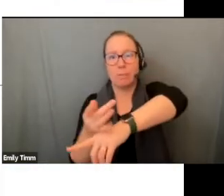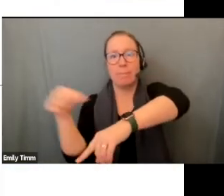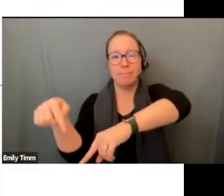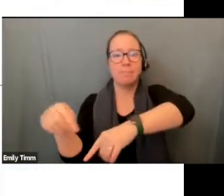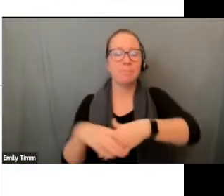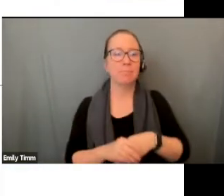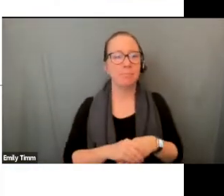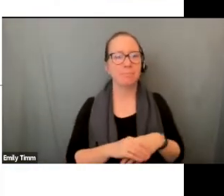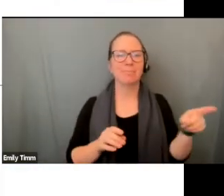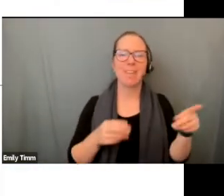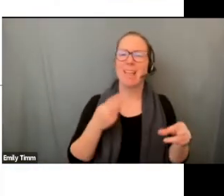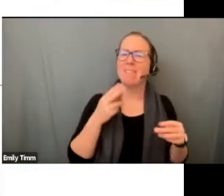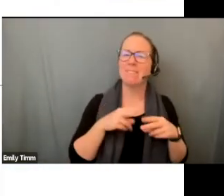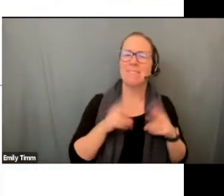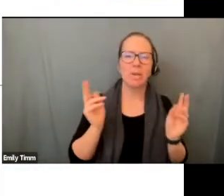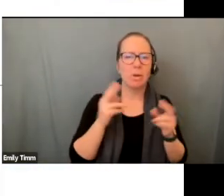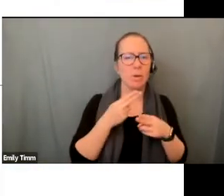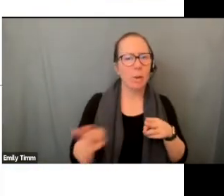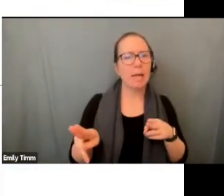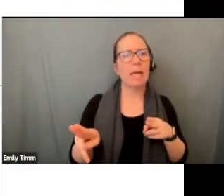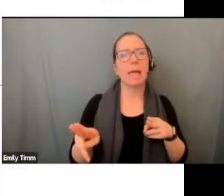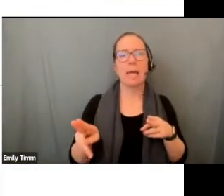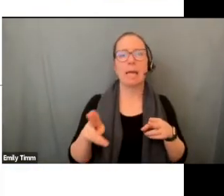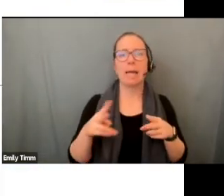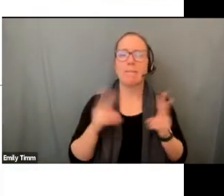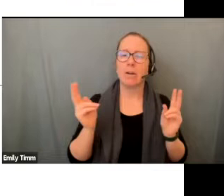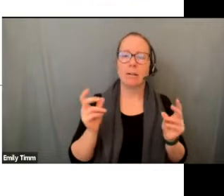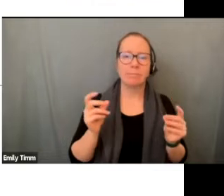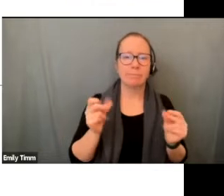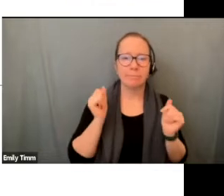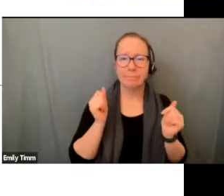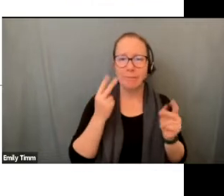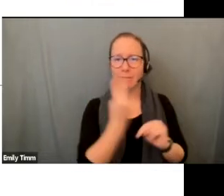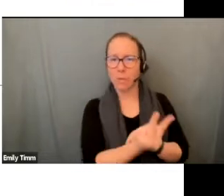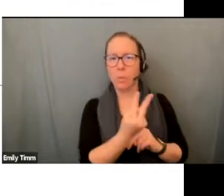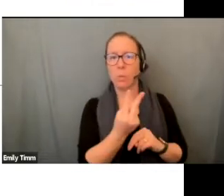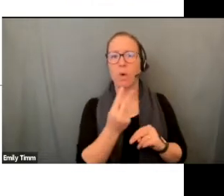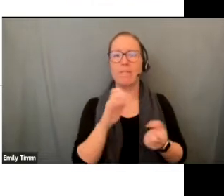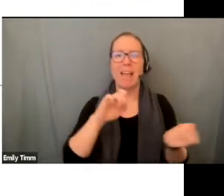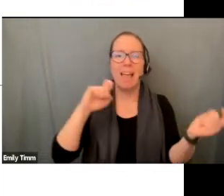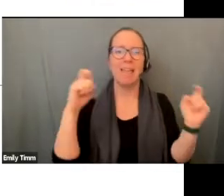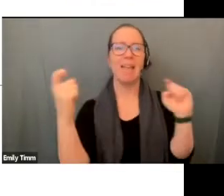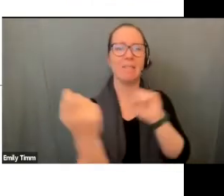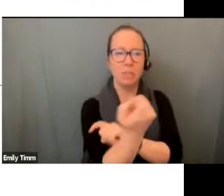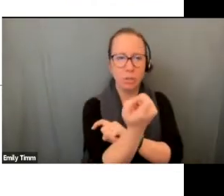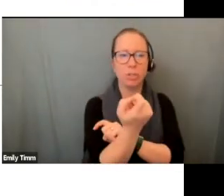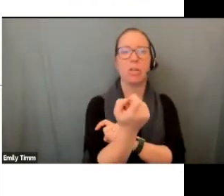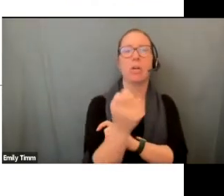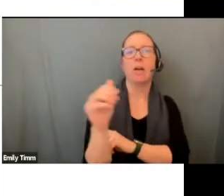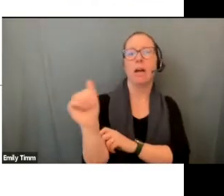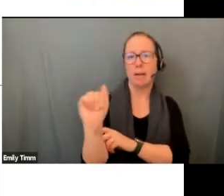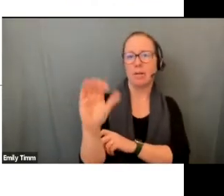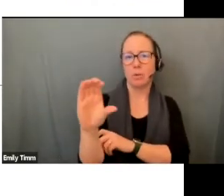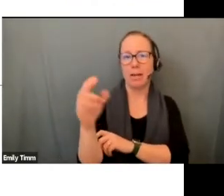this is just a very quick, very speedy view of the evolution of the Accountable Community for Health model in